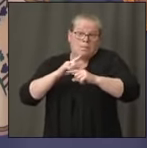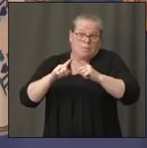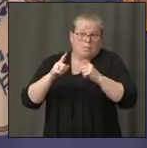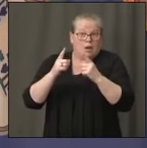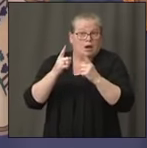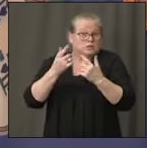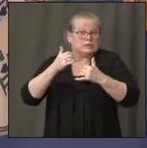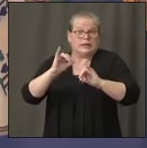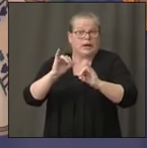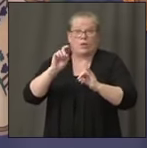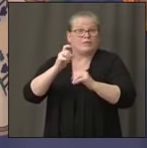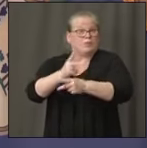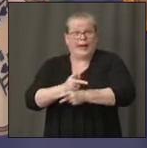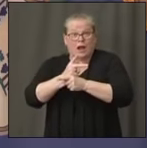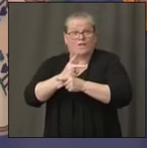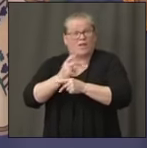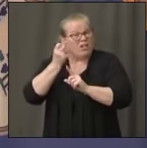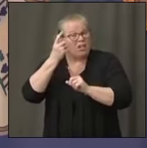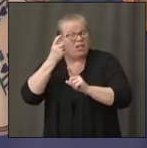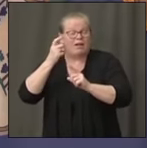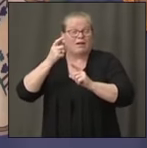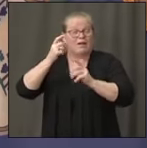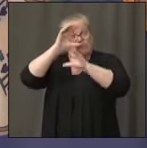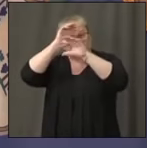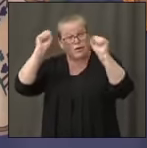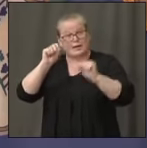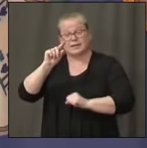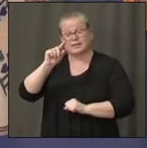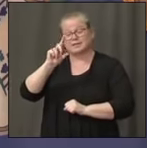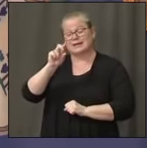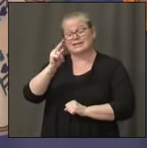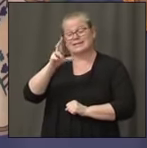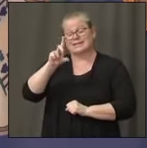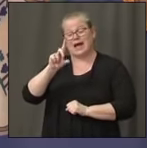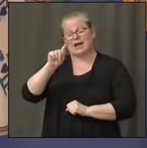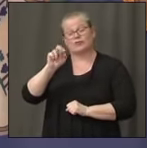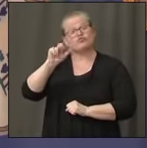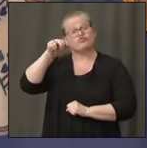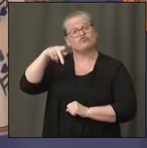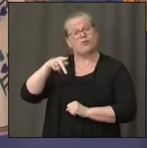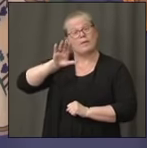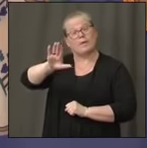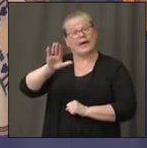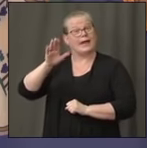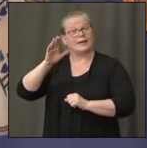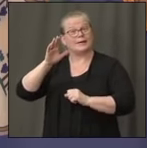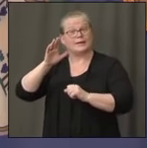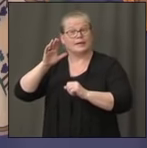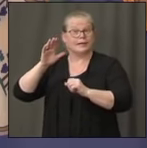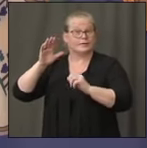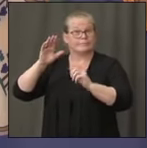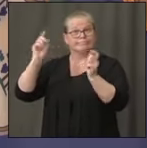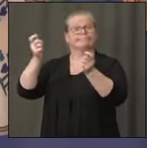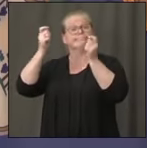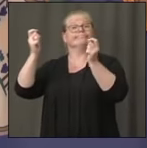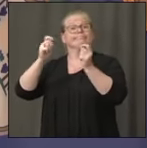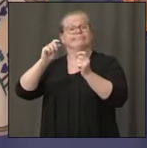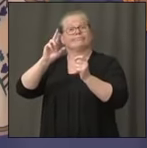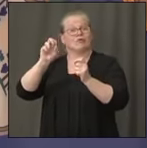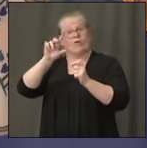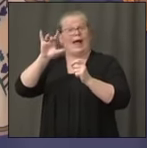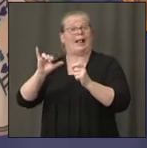Donald Trump rally, you have to sign a waiver as well. So people are trying to avoid the risk. But I think most importantly, because David